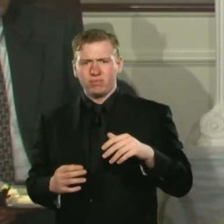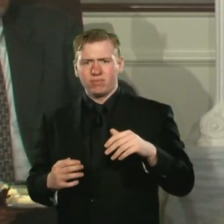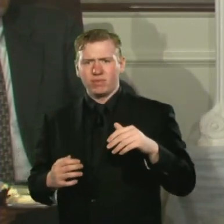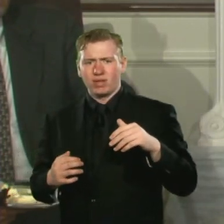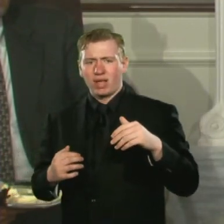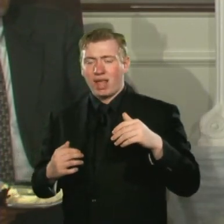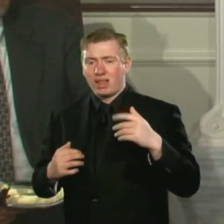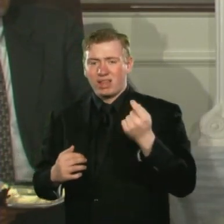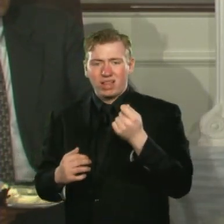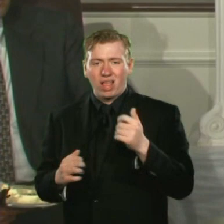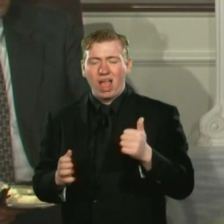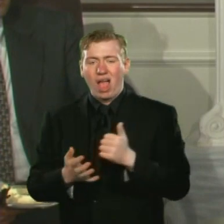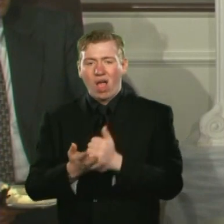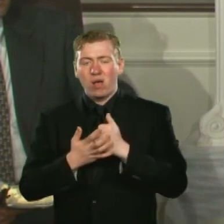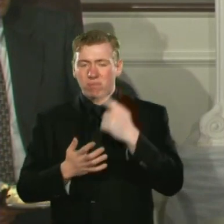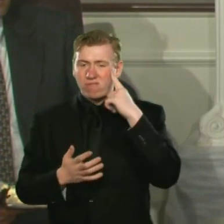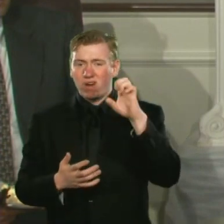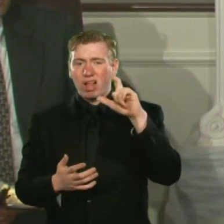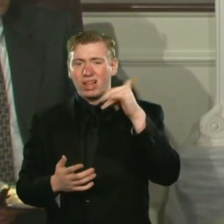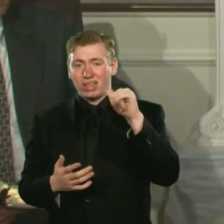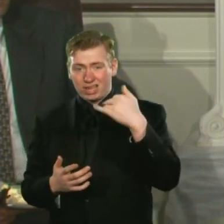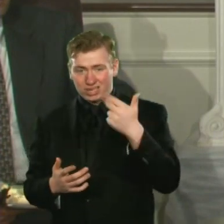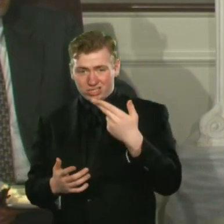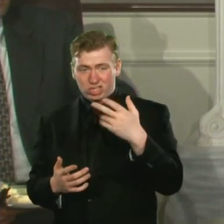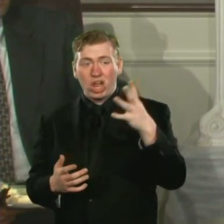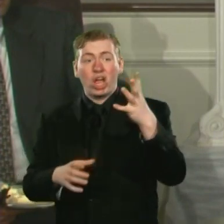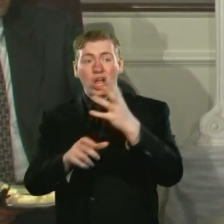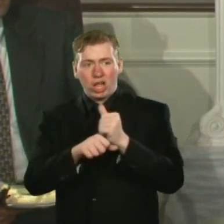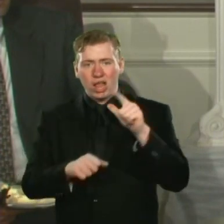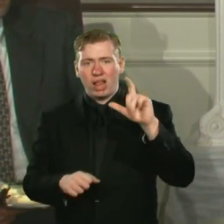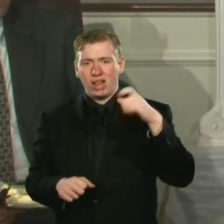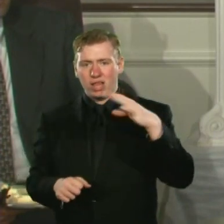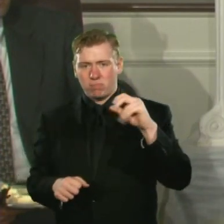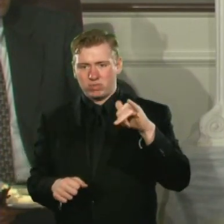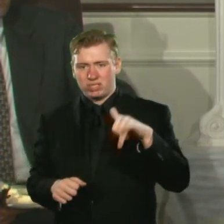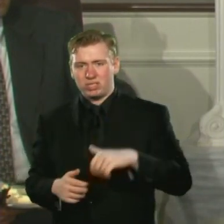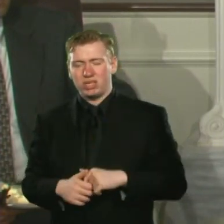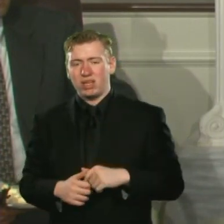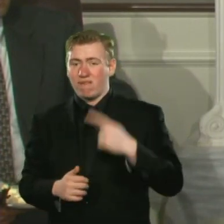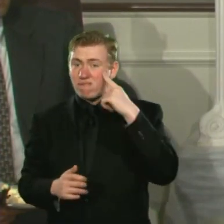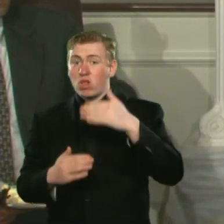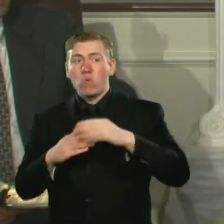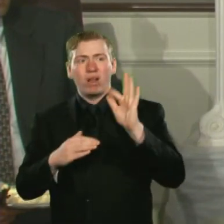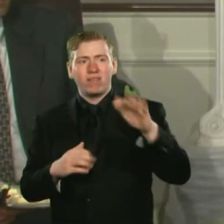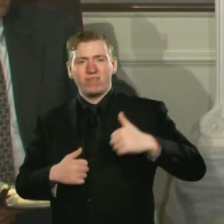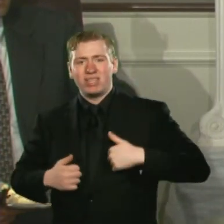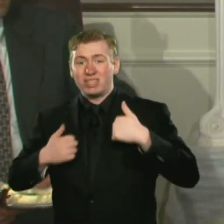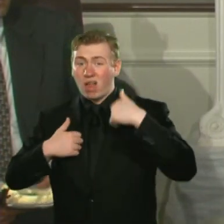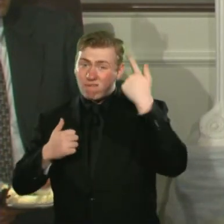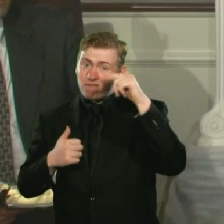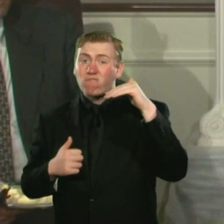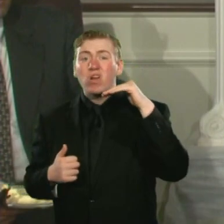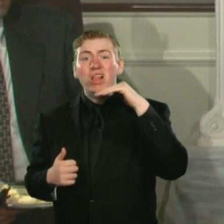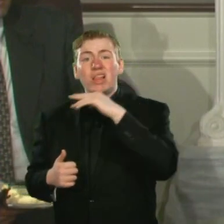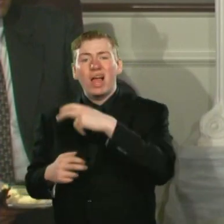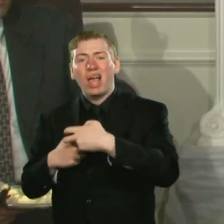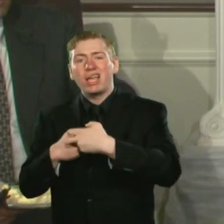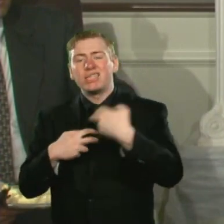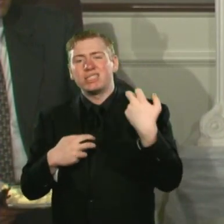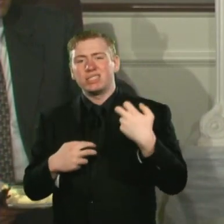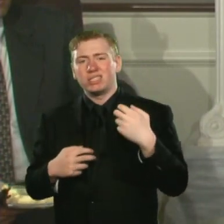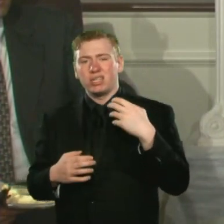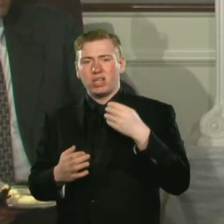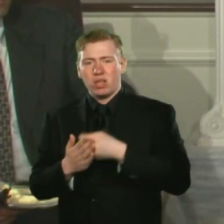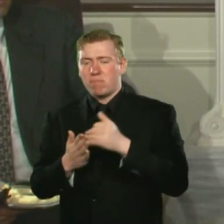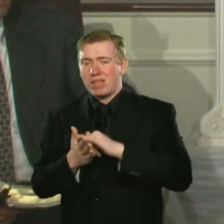the little helper for Elijah, he got leprosy for the rest of his life for lying and stealing or taking